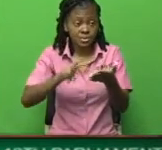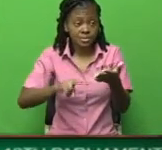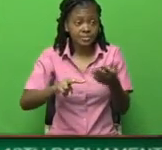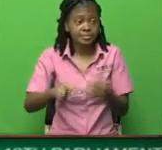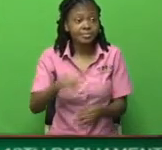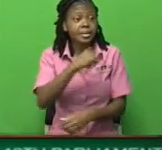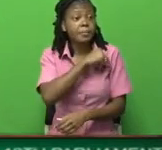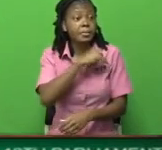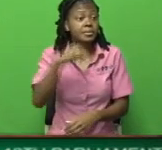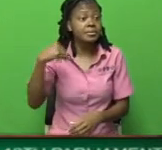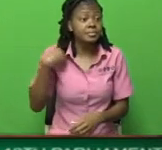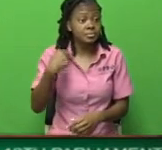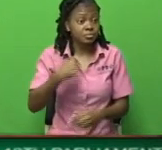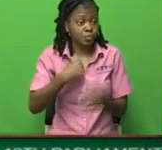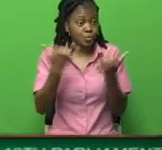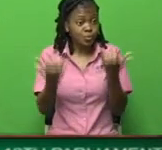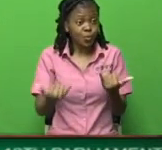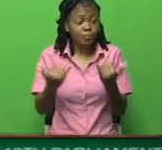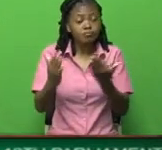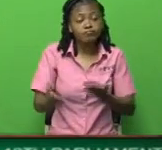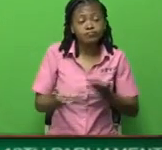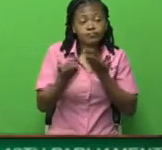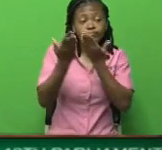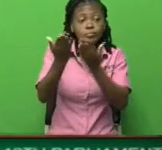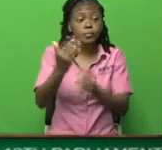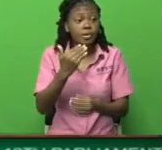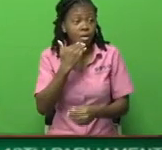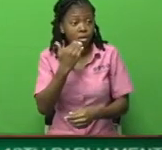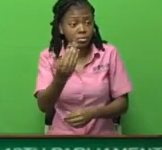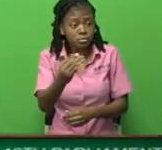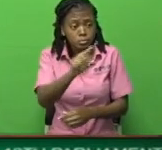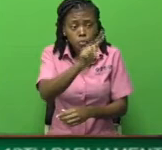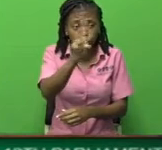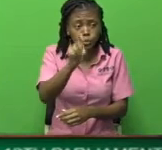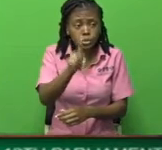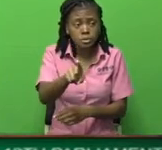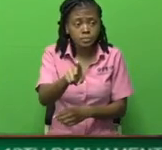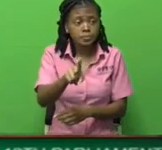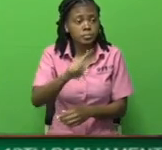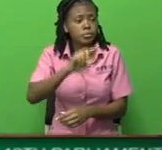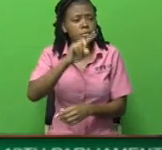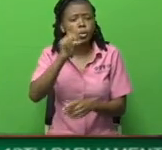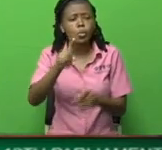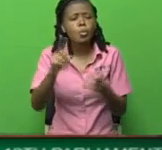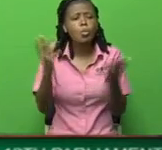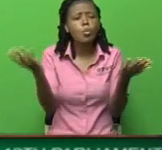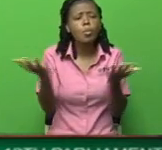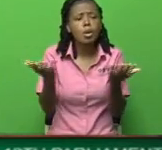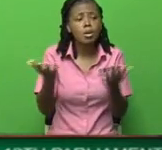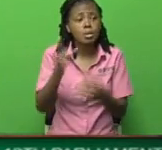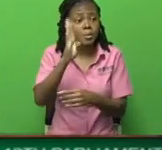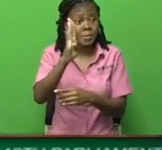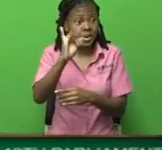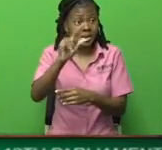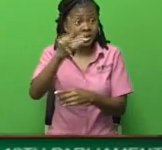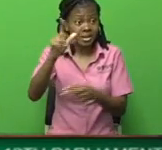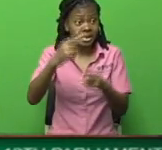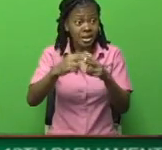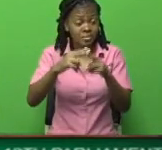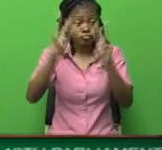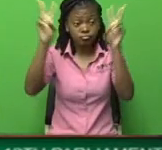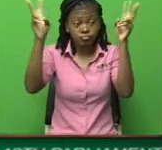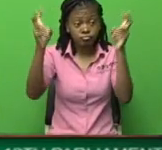I shall now propose the question for debate the question is that a bill entitled an act